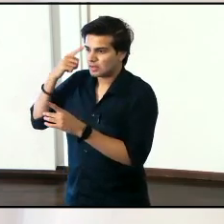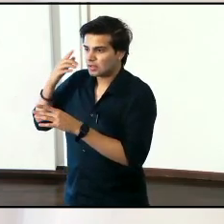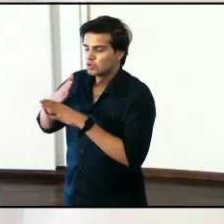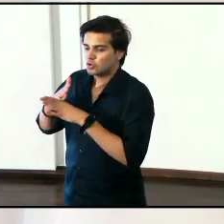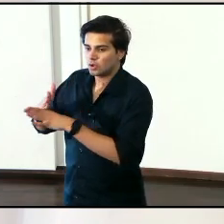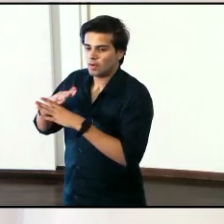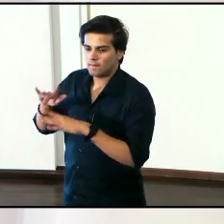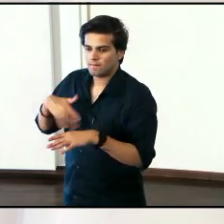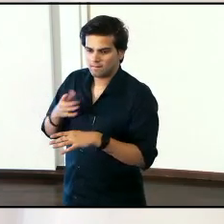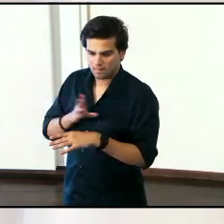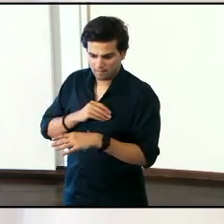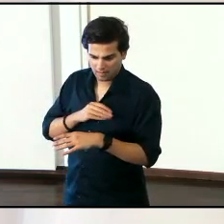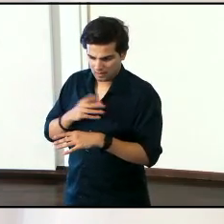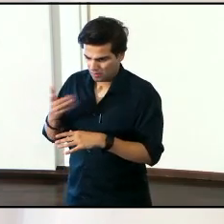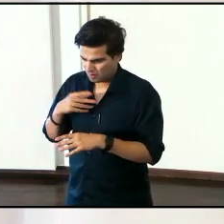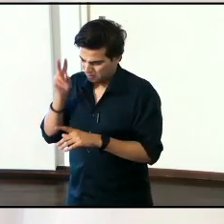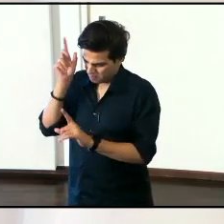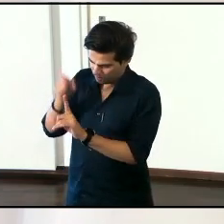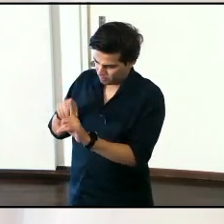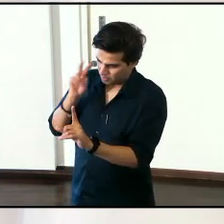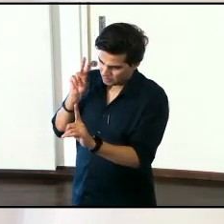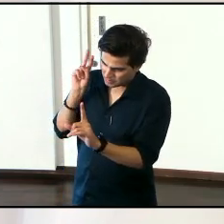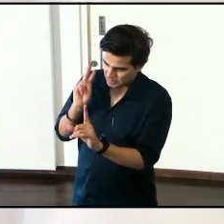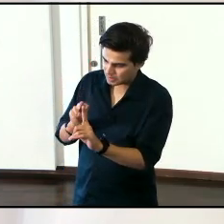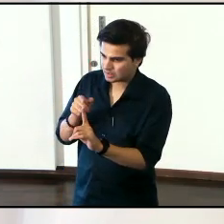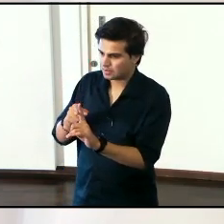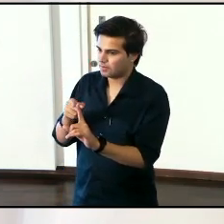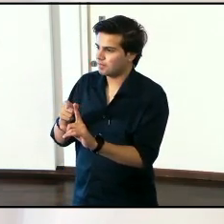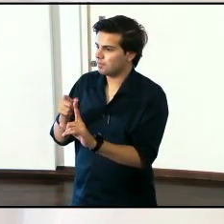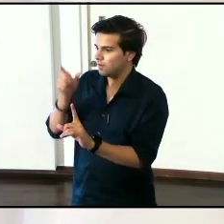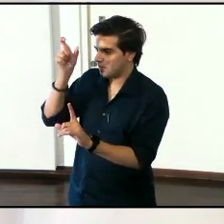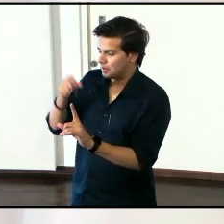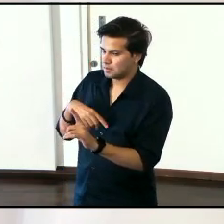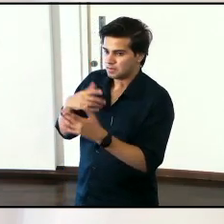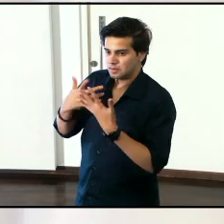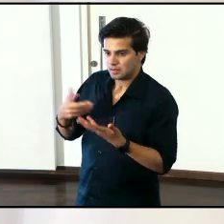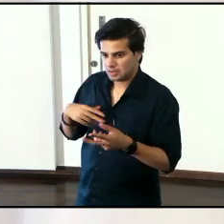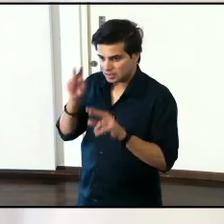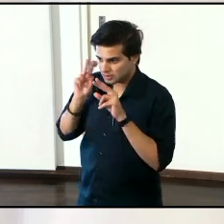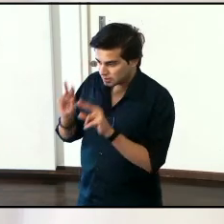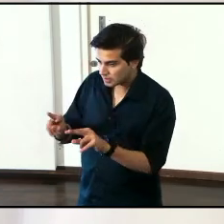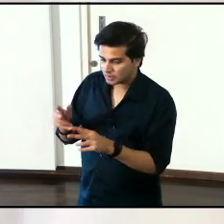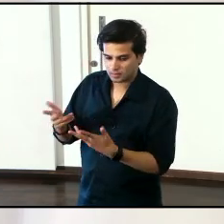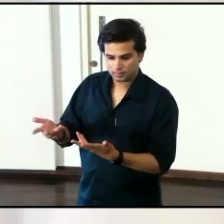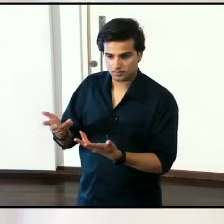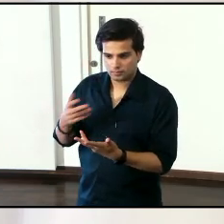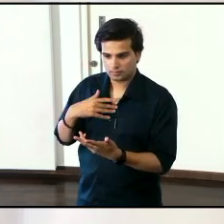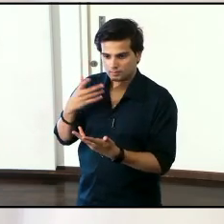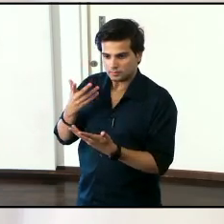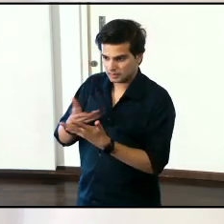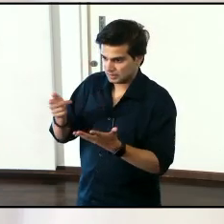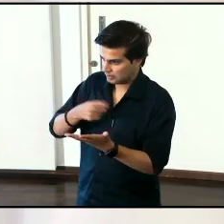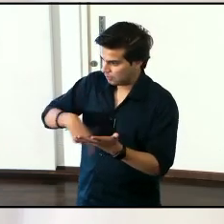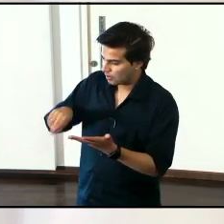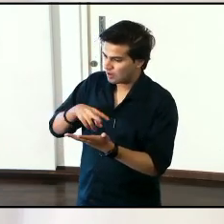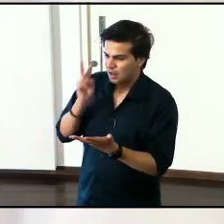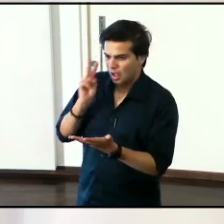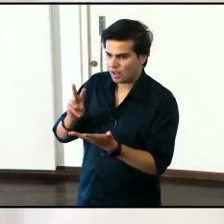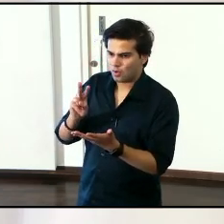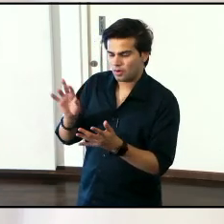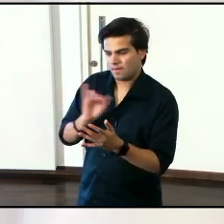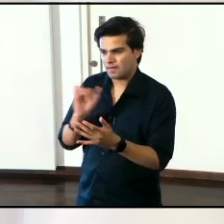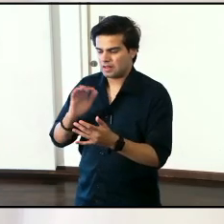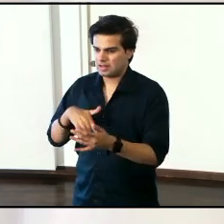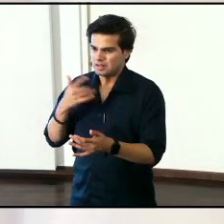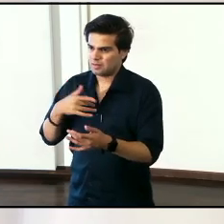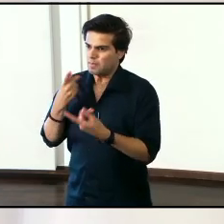fear of seeing somebody or seeing something that thinks, that looks like you, but